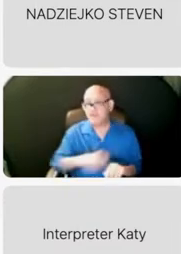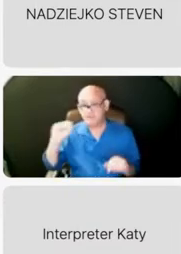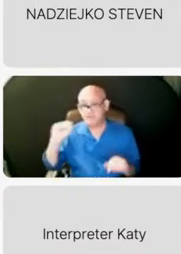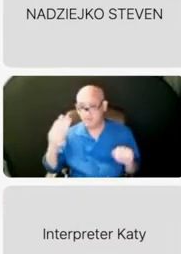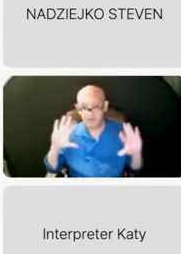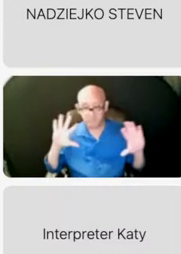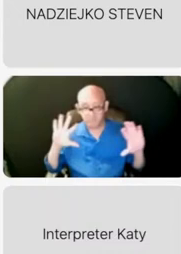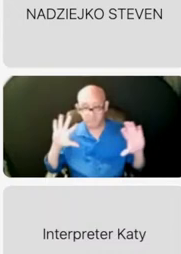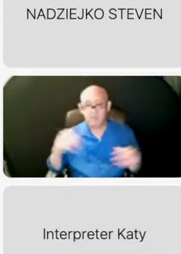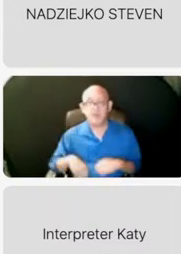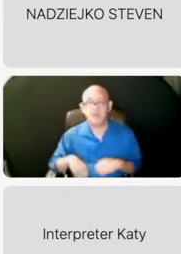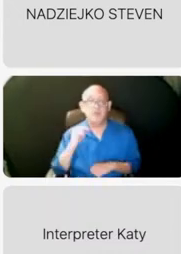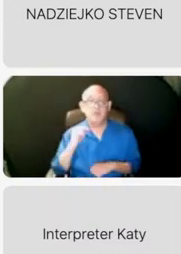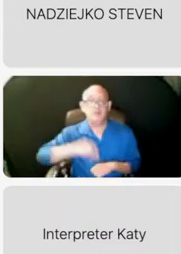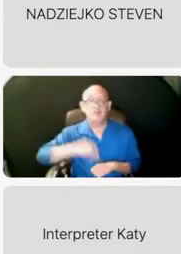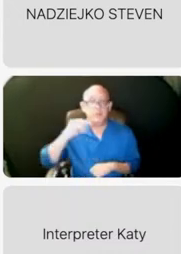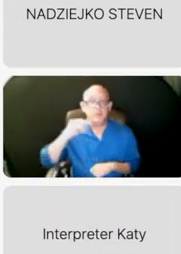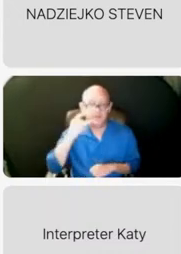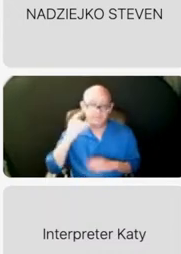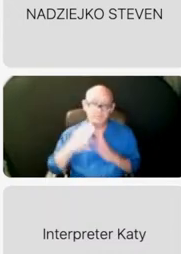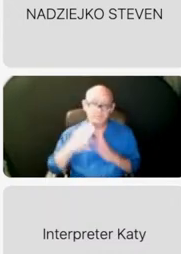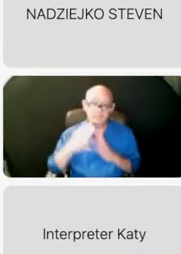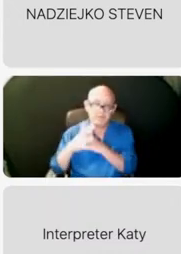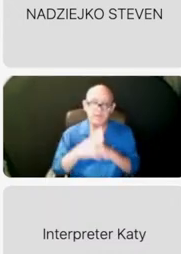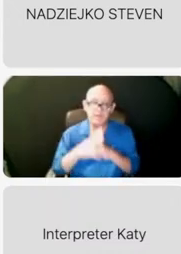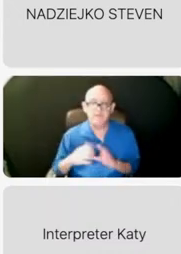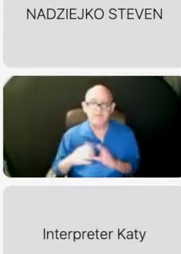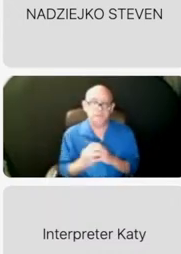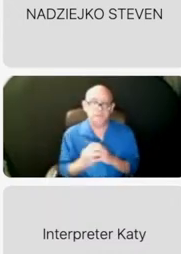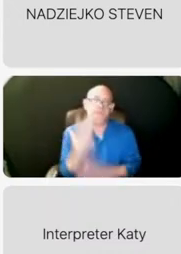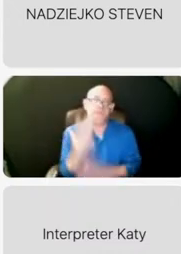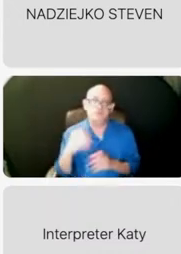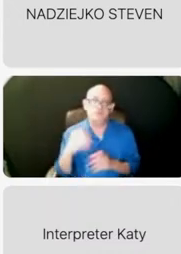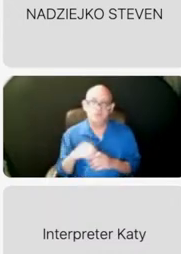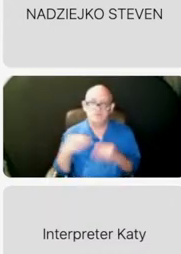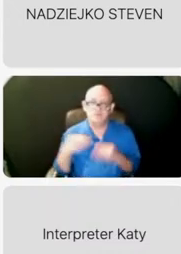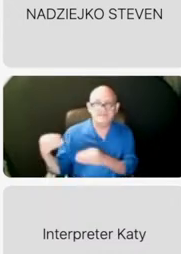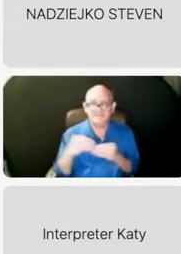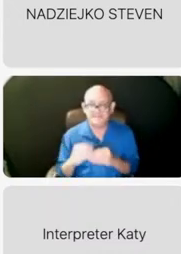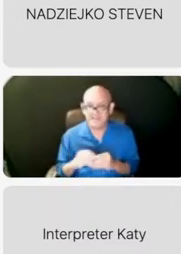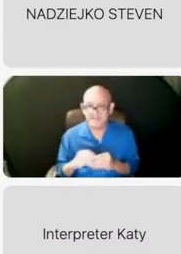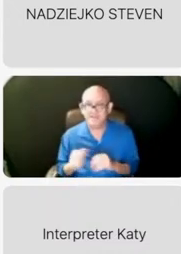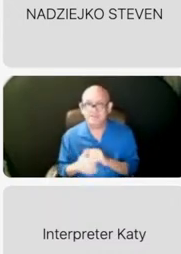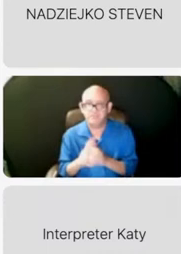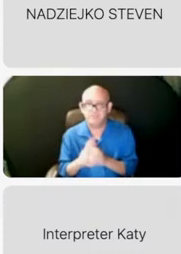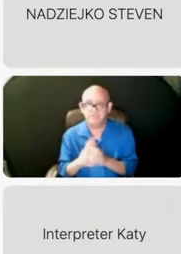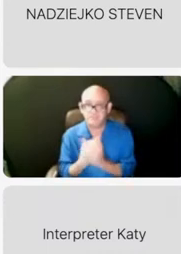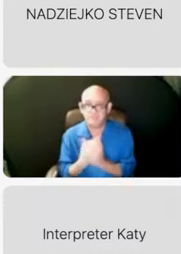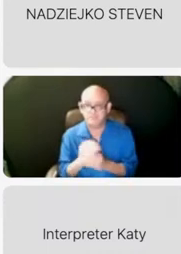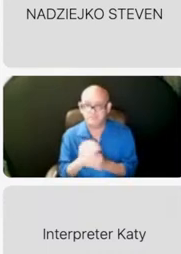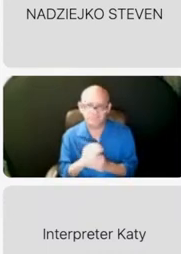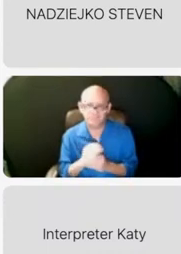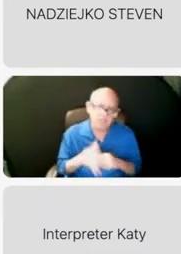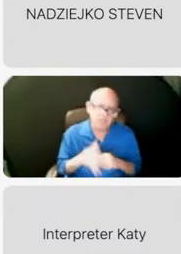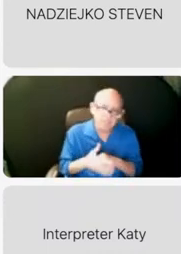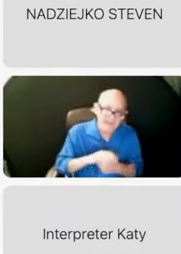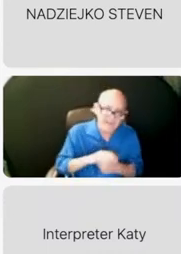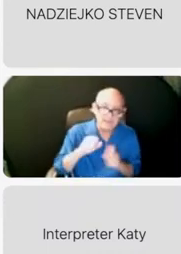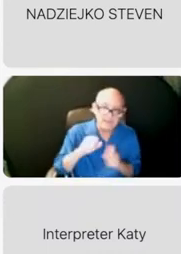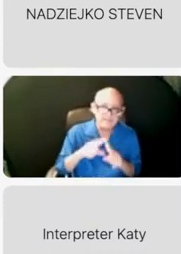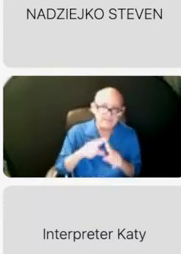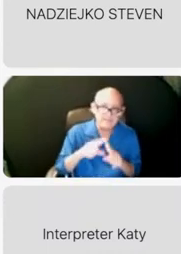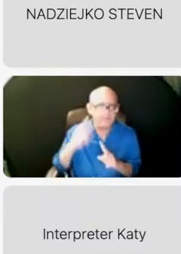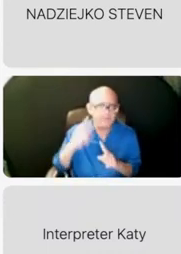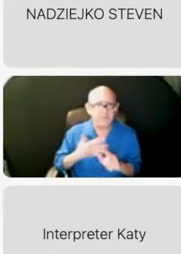strongest growth within the hand sanitizing market we are sure it has to do with the pandemic but we strongly believe that this growth is going to stay consistent the